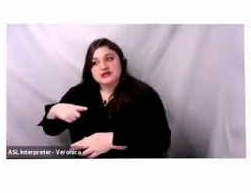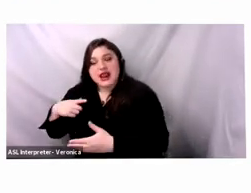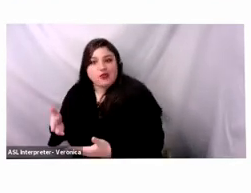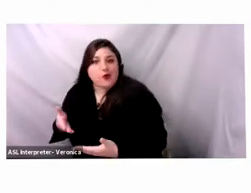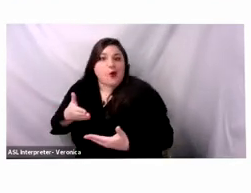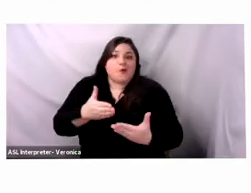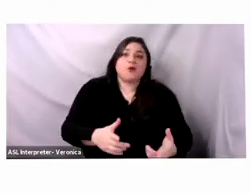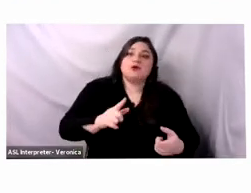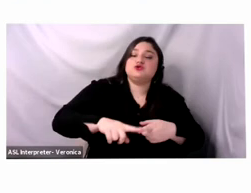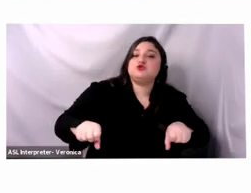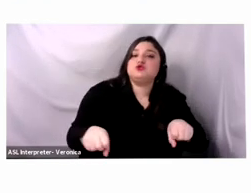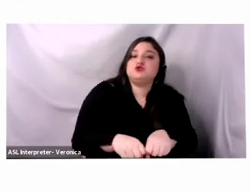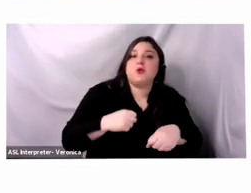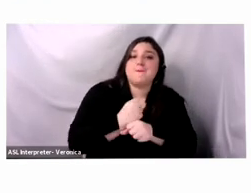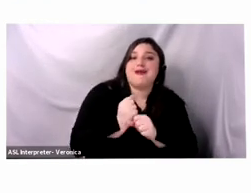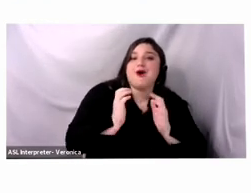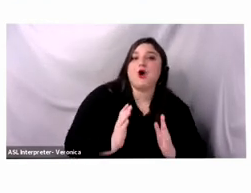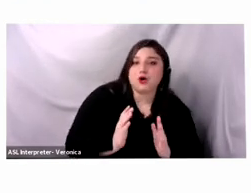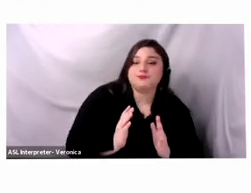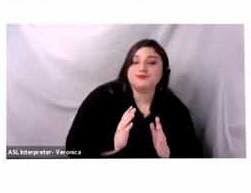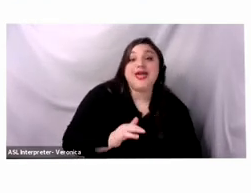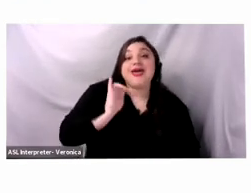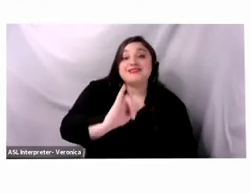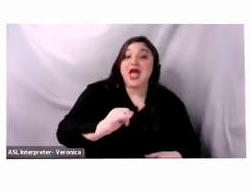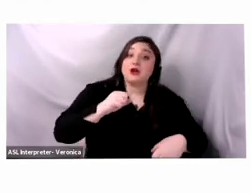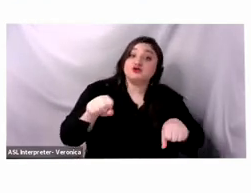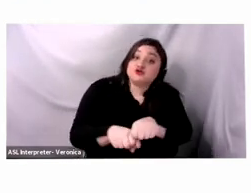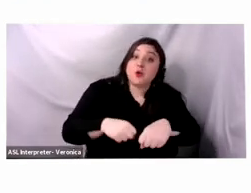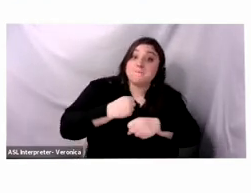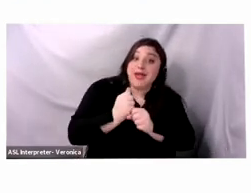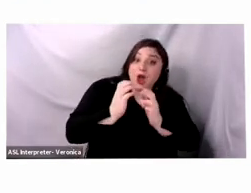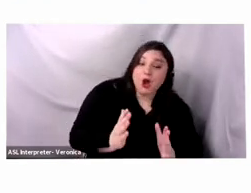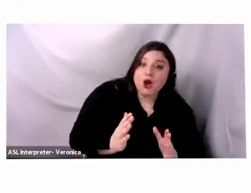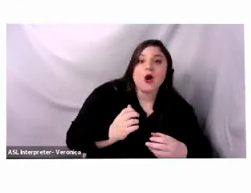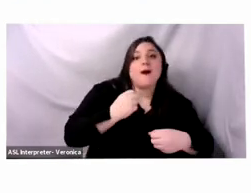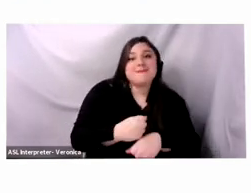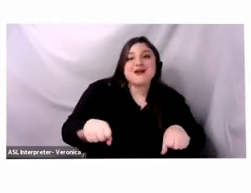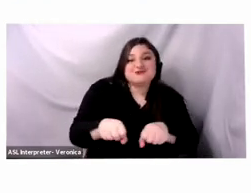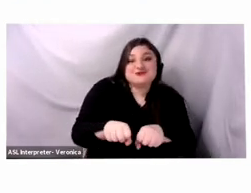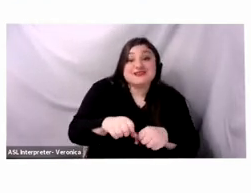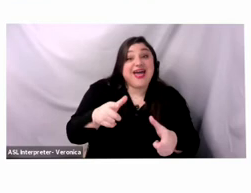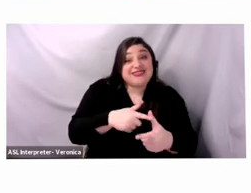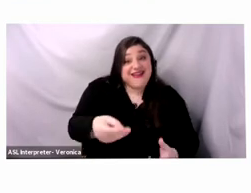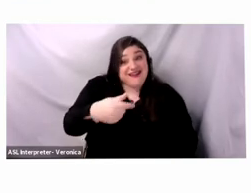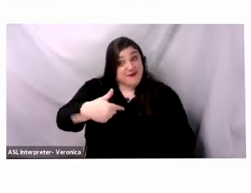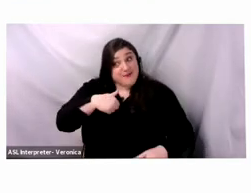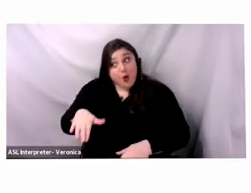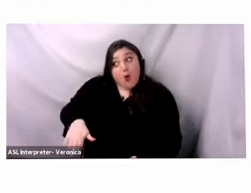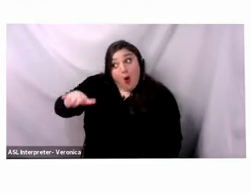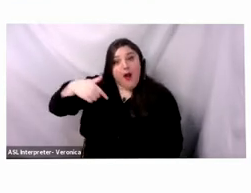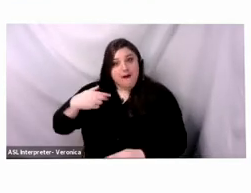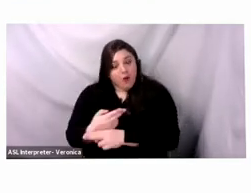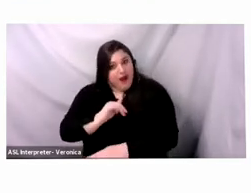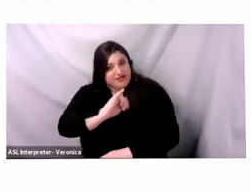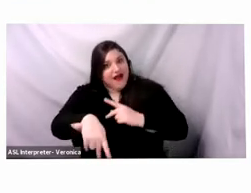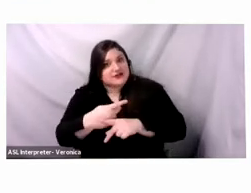too. But all this went away because, you know,